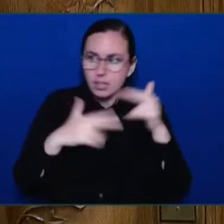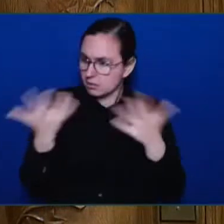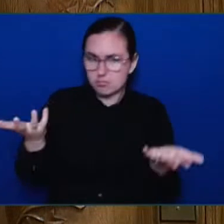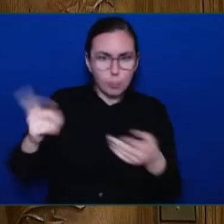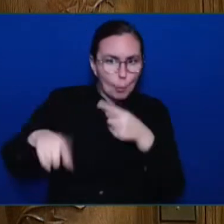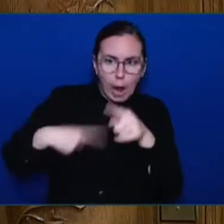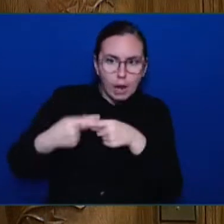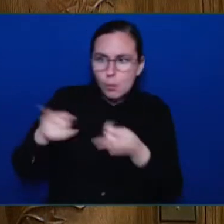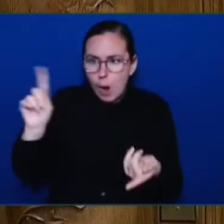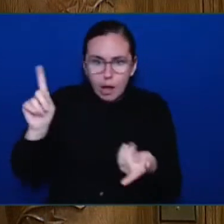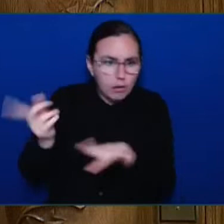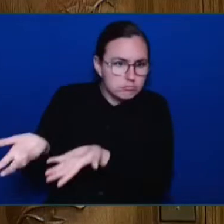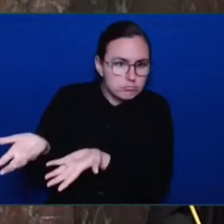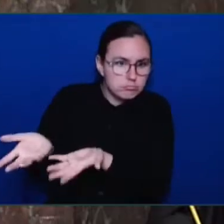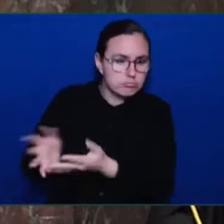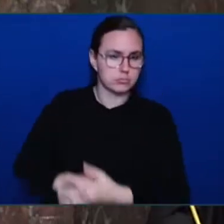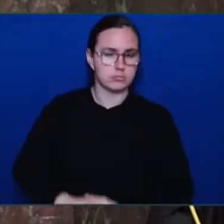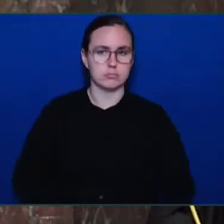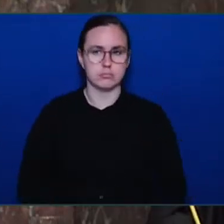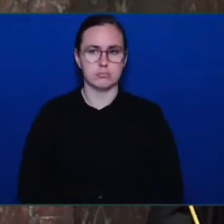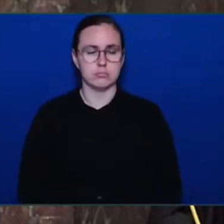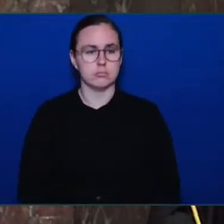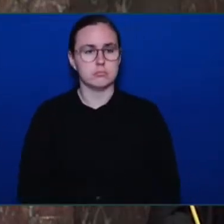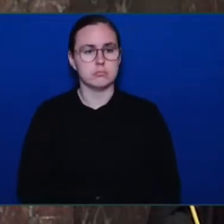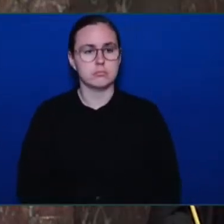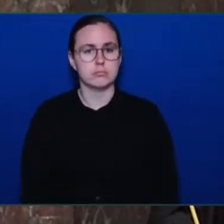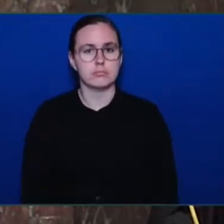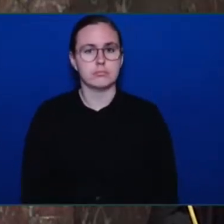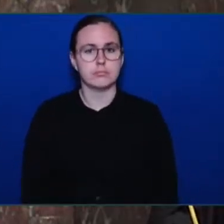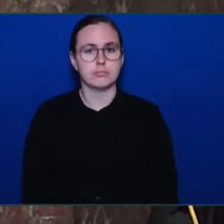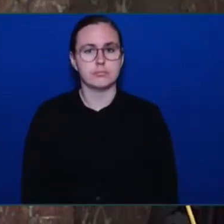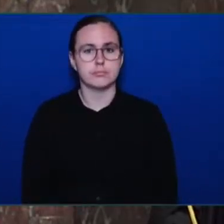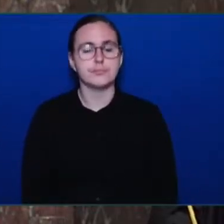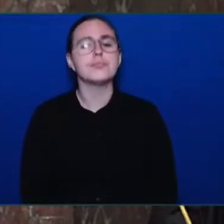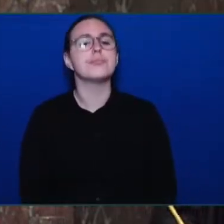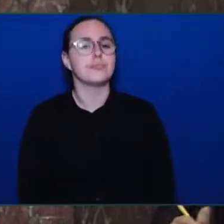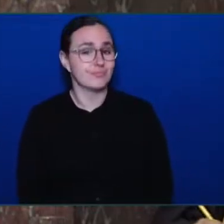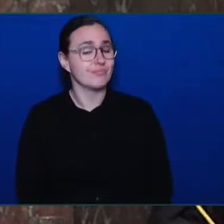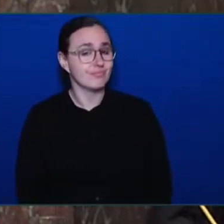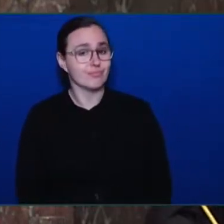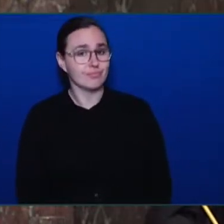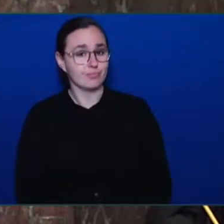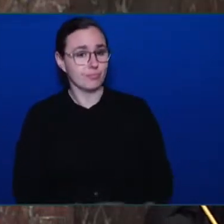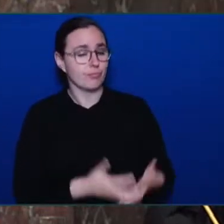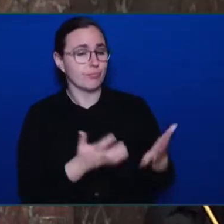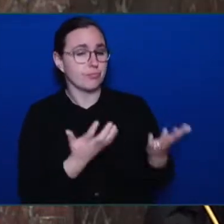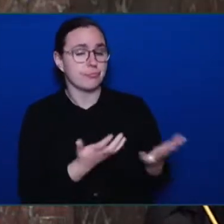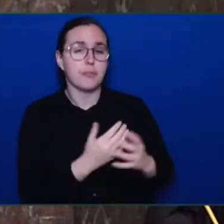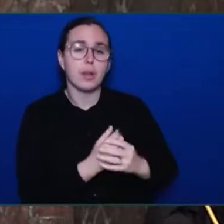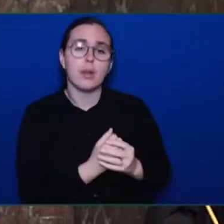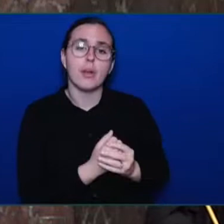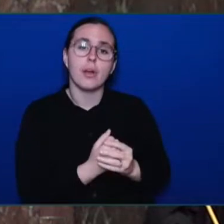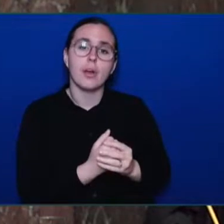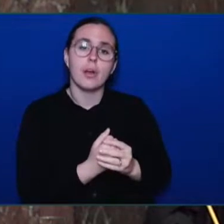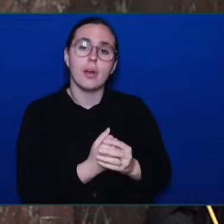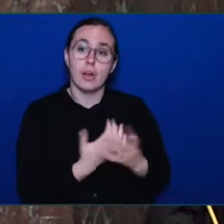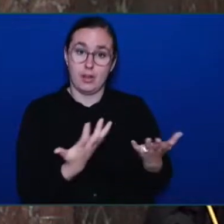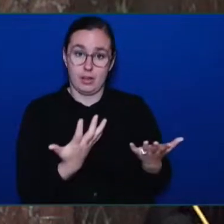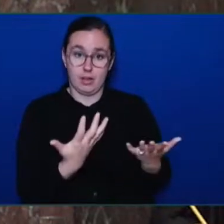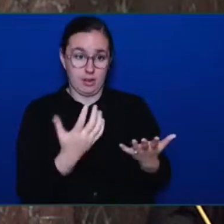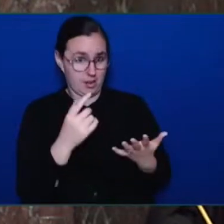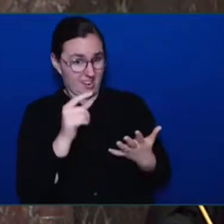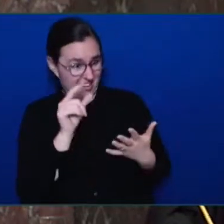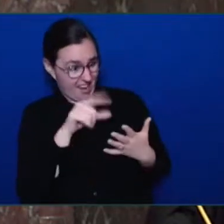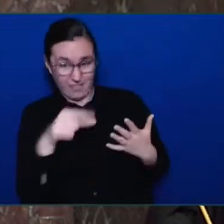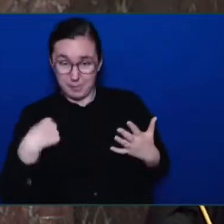Minister. To say that the government has failed, I'd ask the honourable member to tell that to the 20,000 people who now are living in units that would